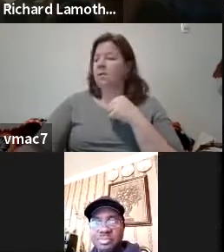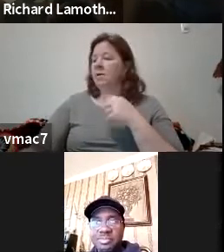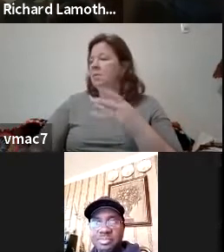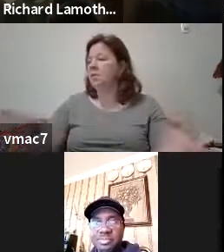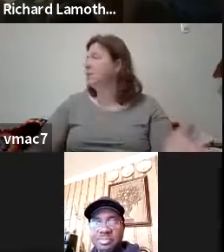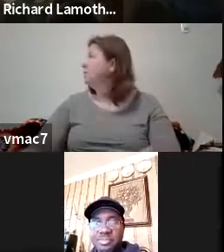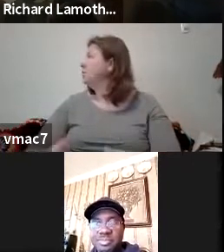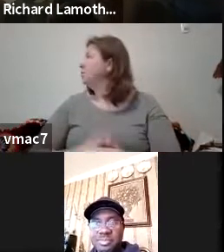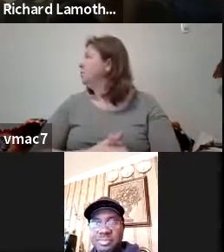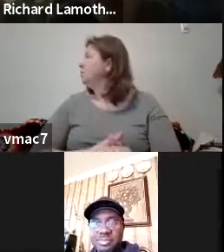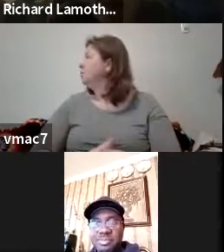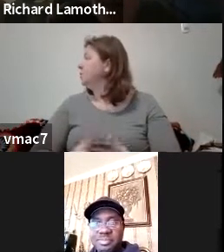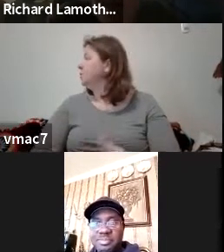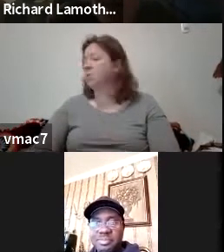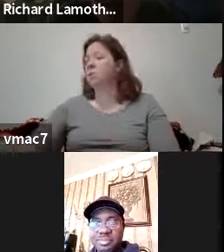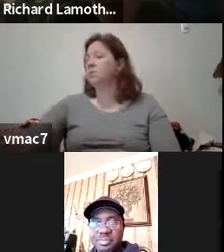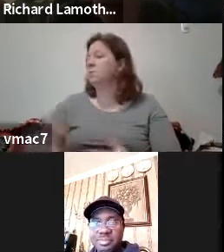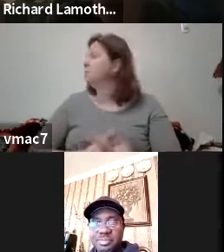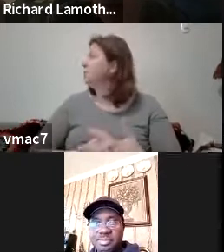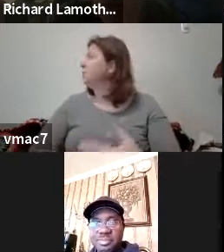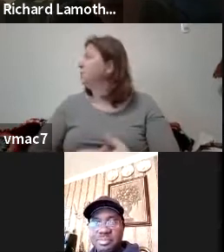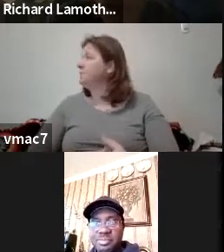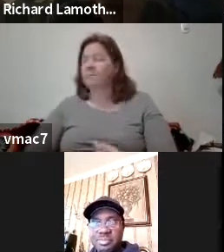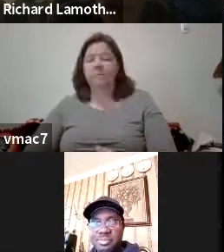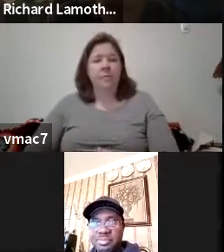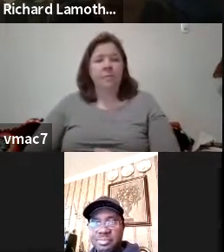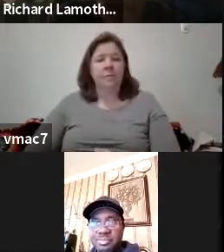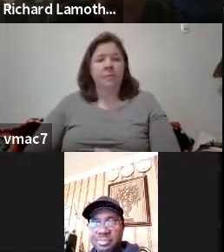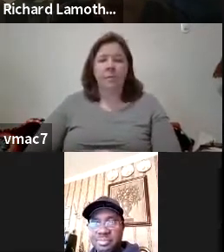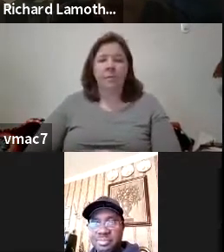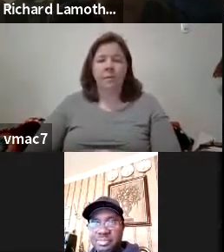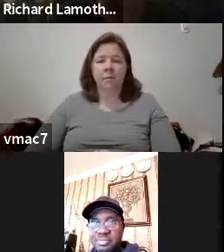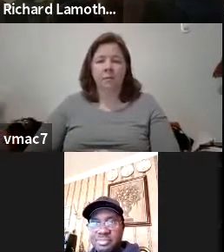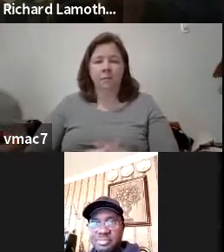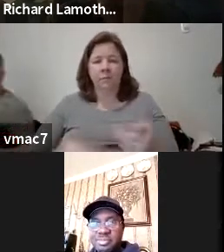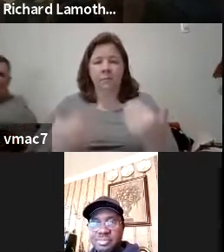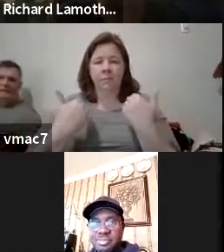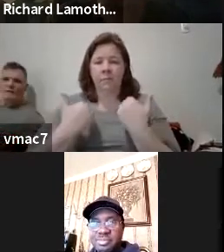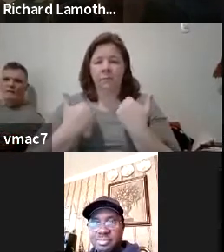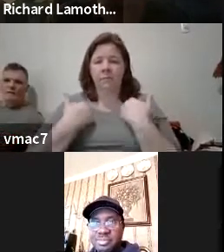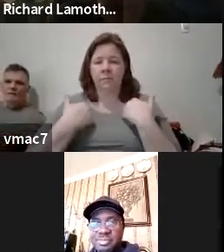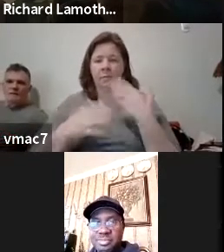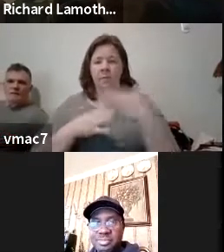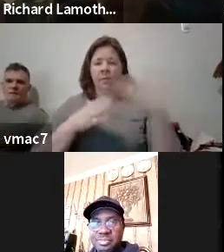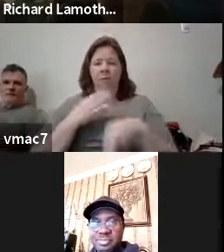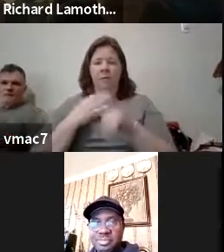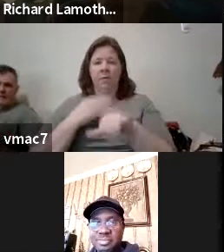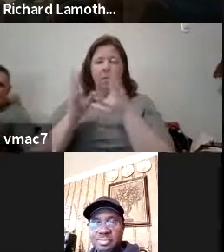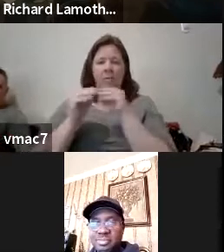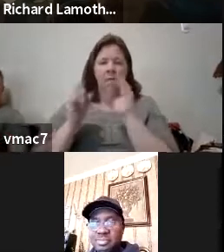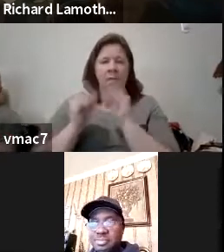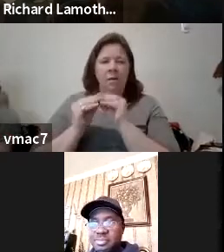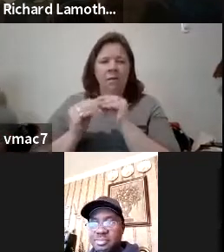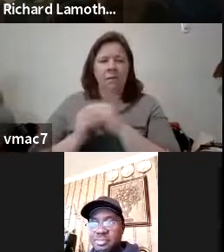have you here. We will be having questions and answers. Yeah, you're gonna have that at the end of the meeting?